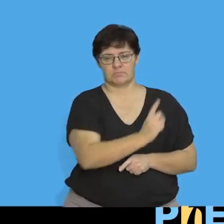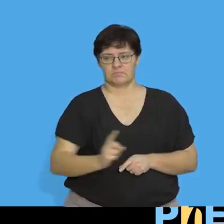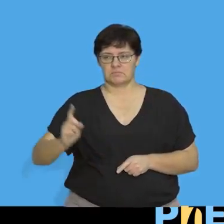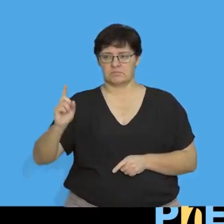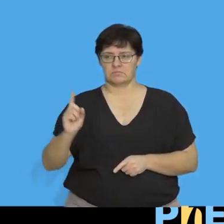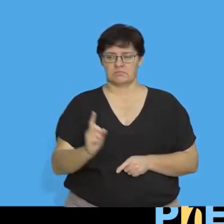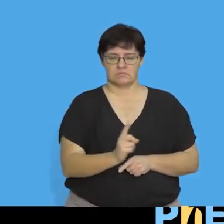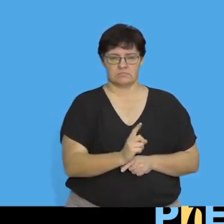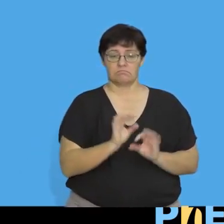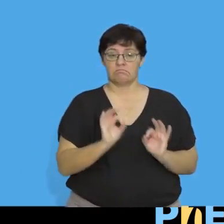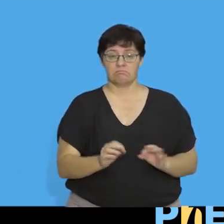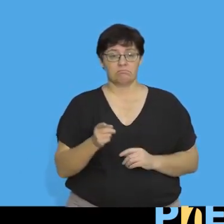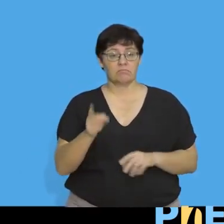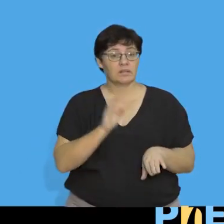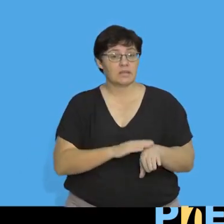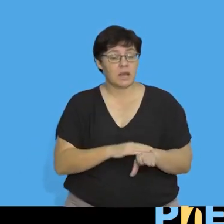Okay,